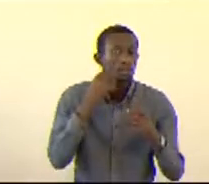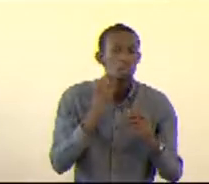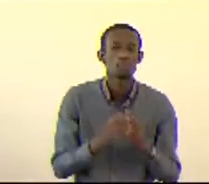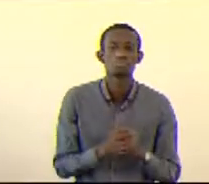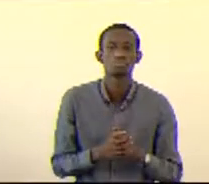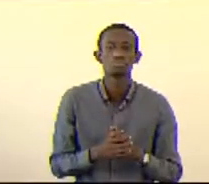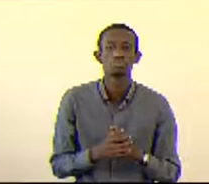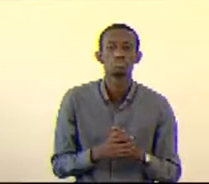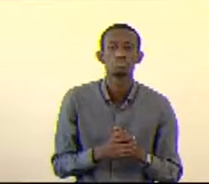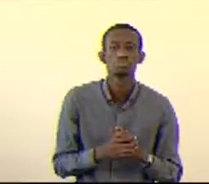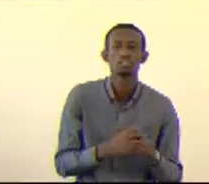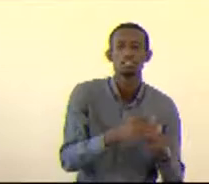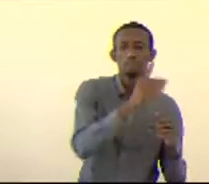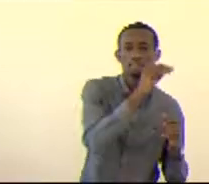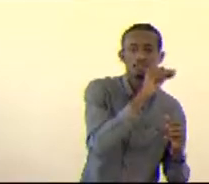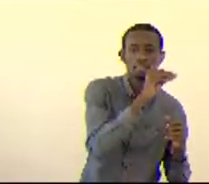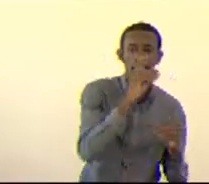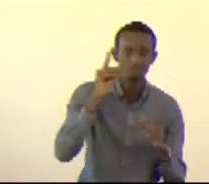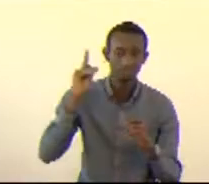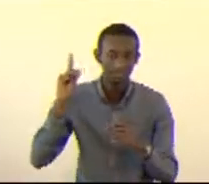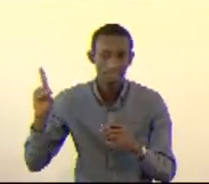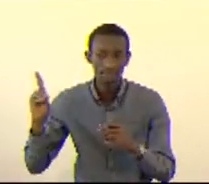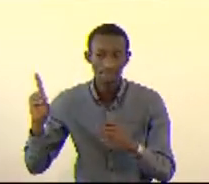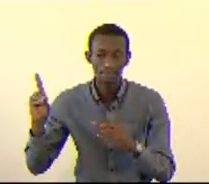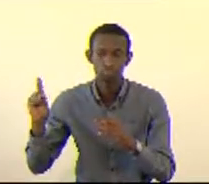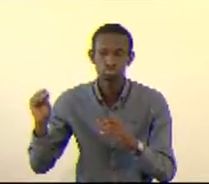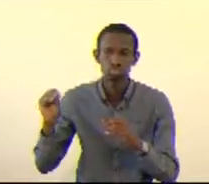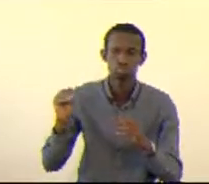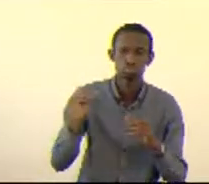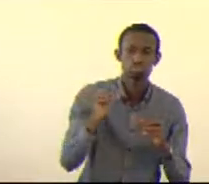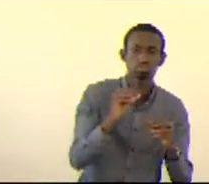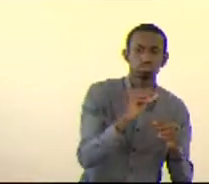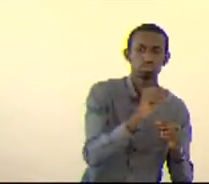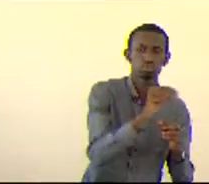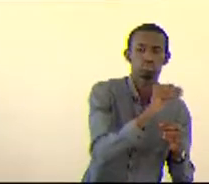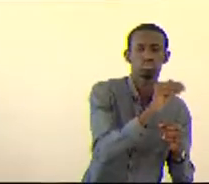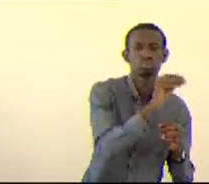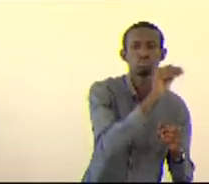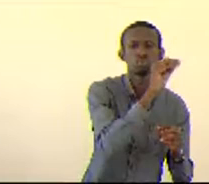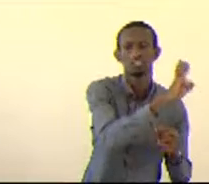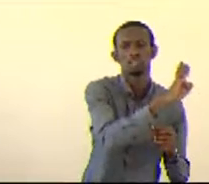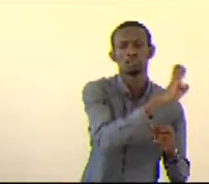it's longer. Why is DE longer than BC? Two,